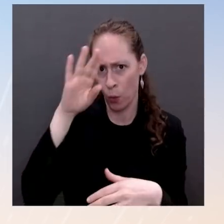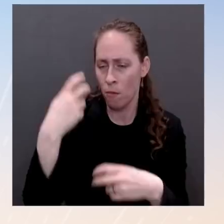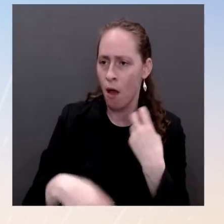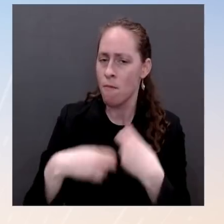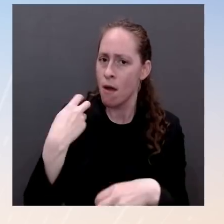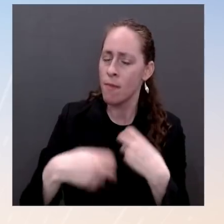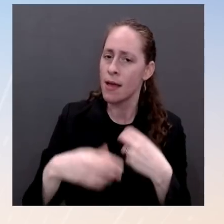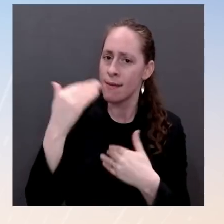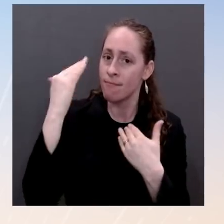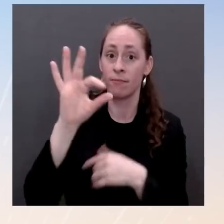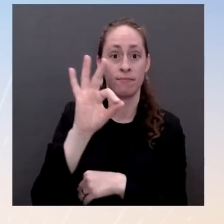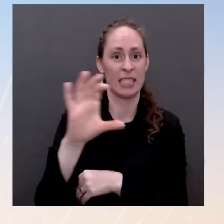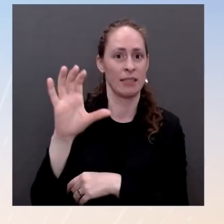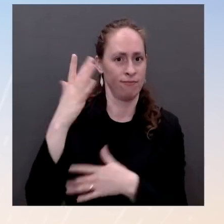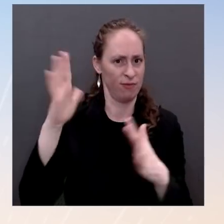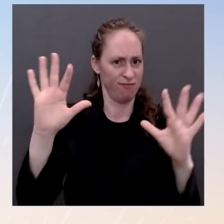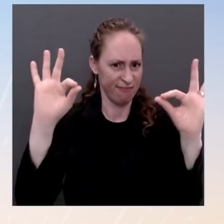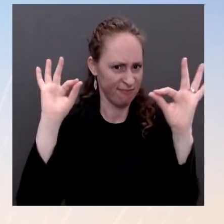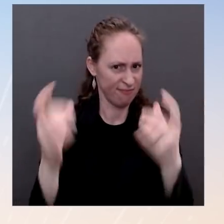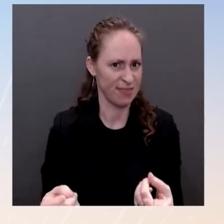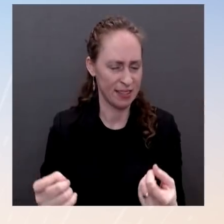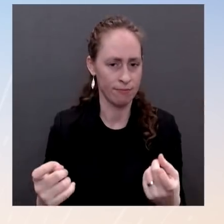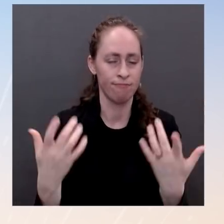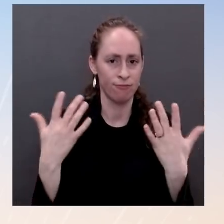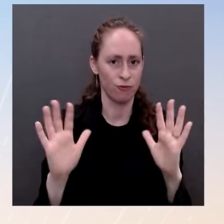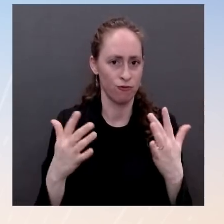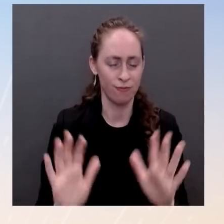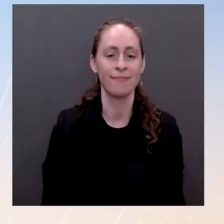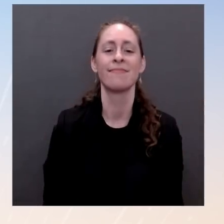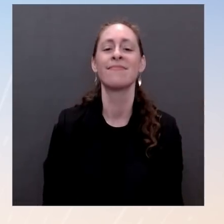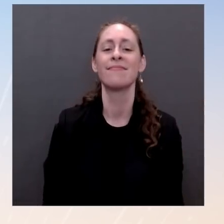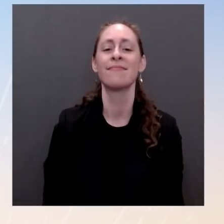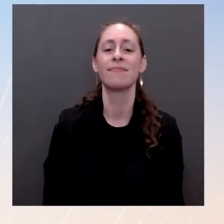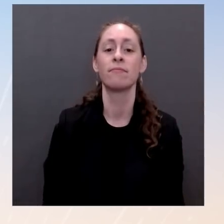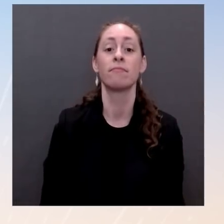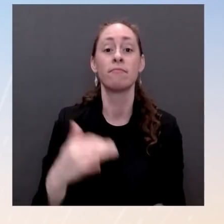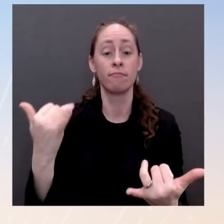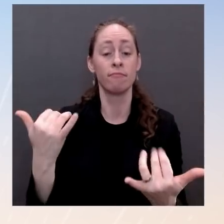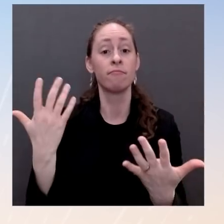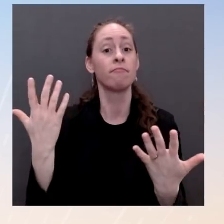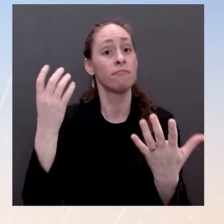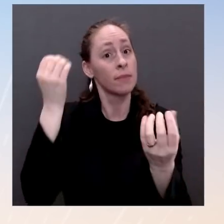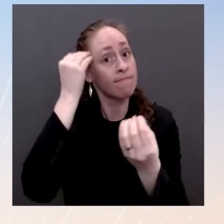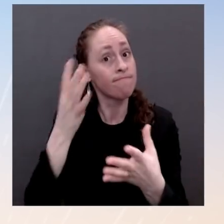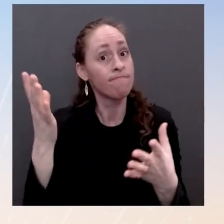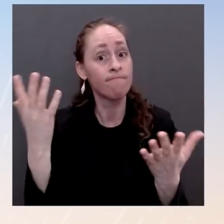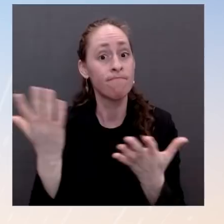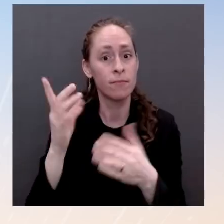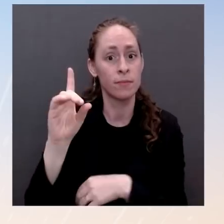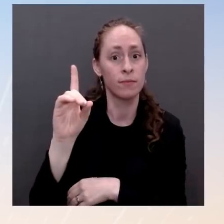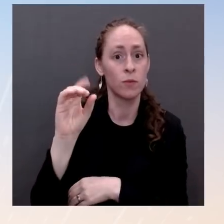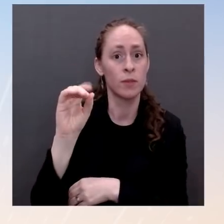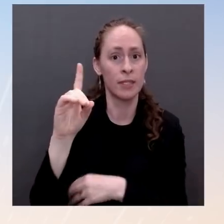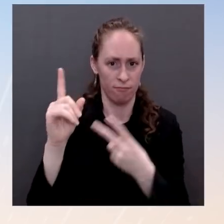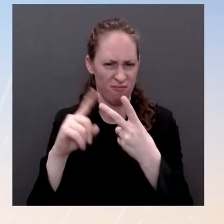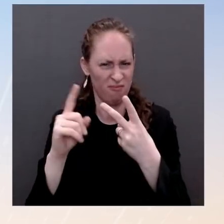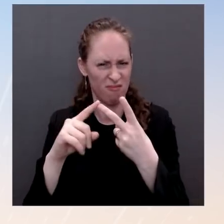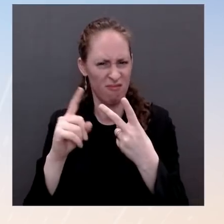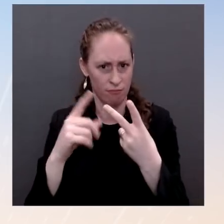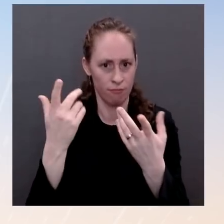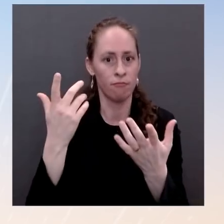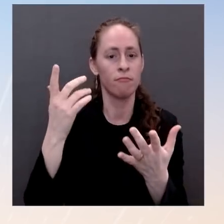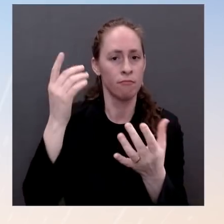Defense released a new report required by the President's competition executive order, explaining that new actions to promote competition